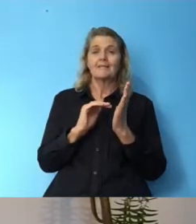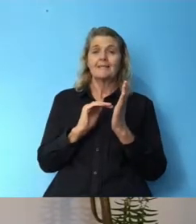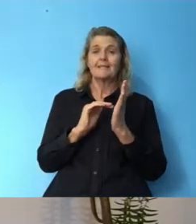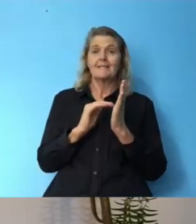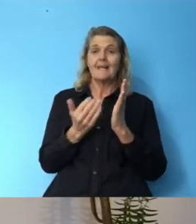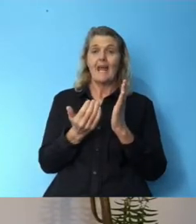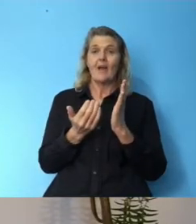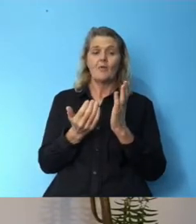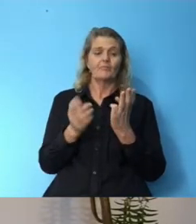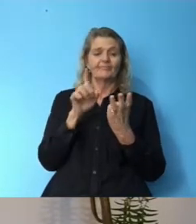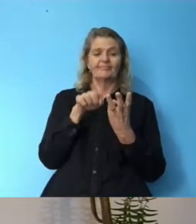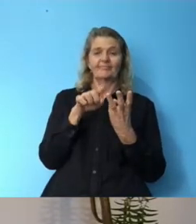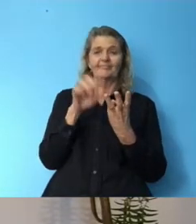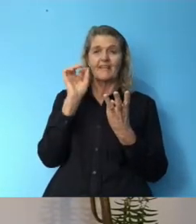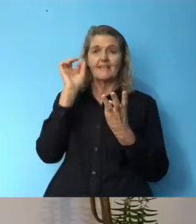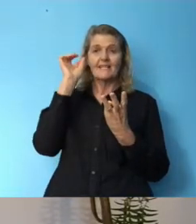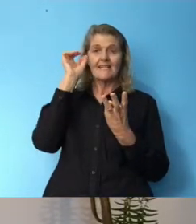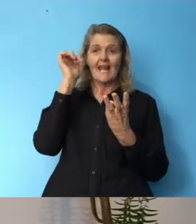is here.